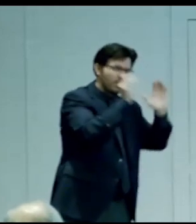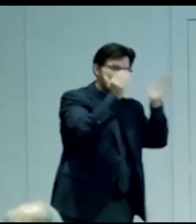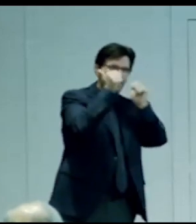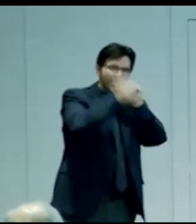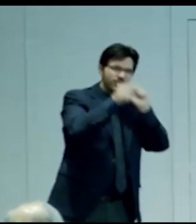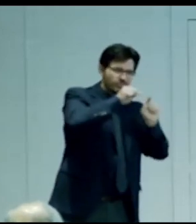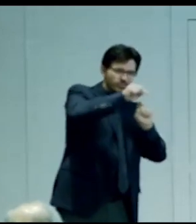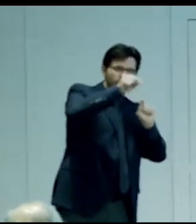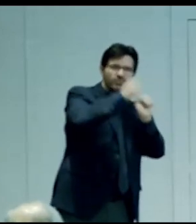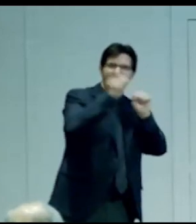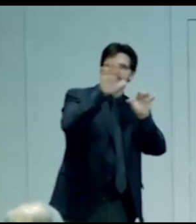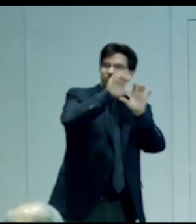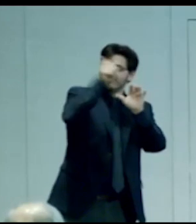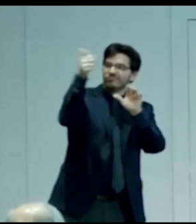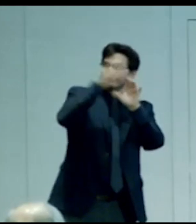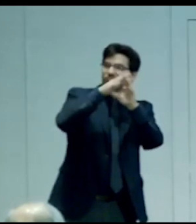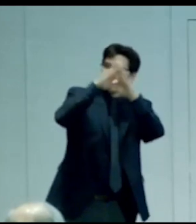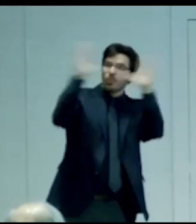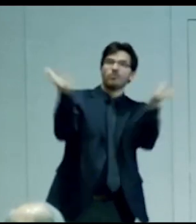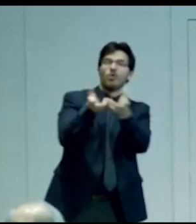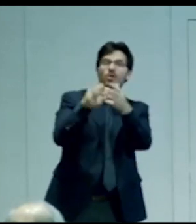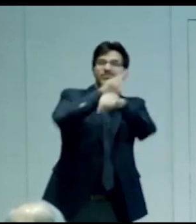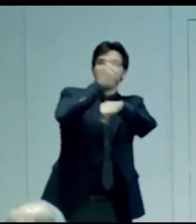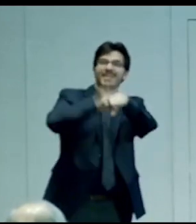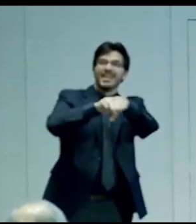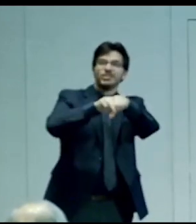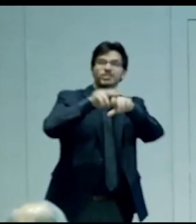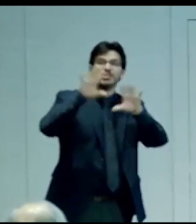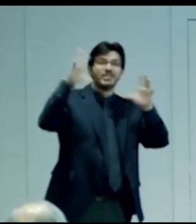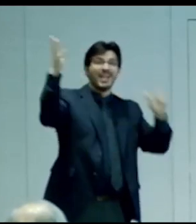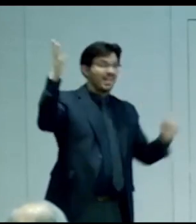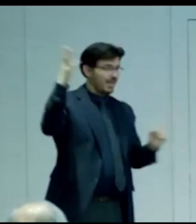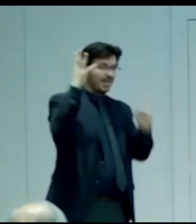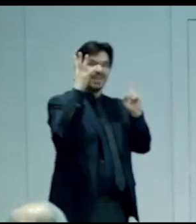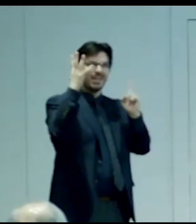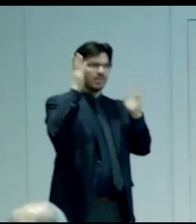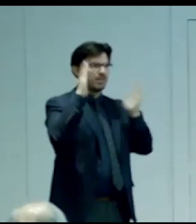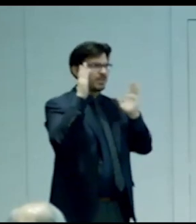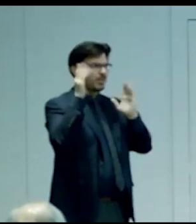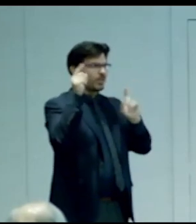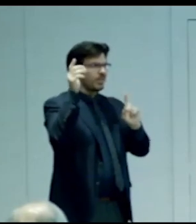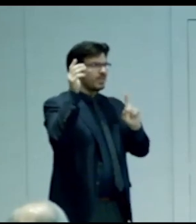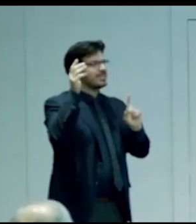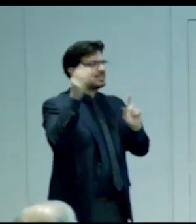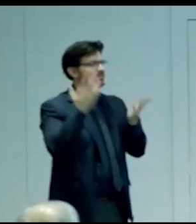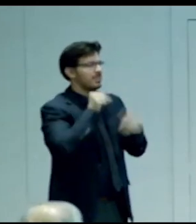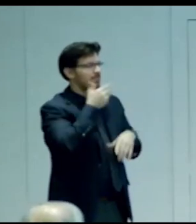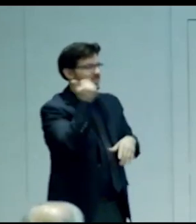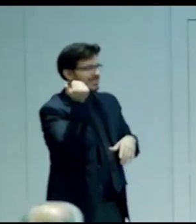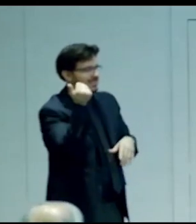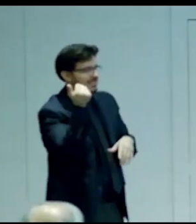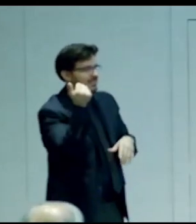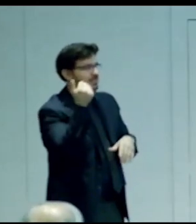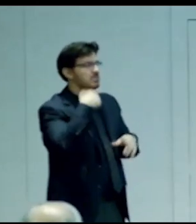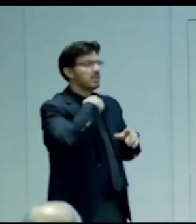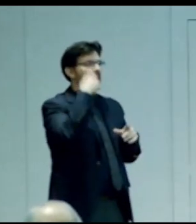distribution. And that may not be the best way to do that. And so I came up with the idea, the team came